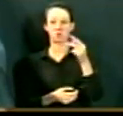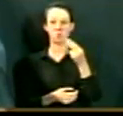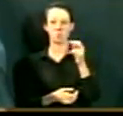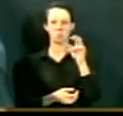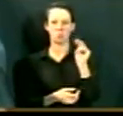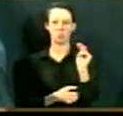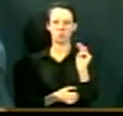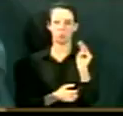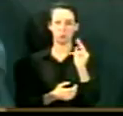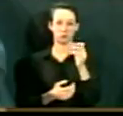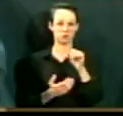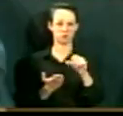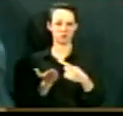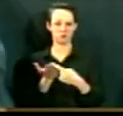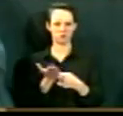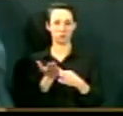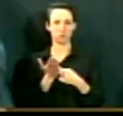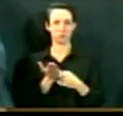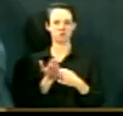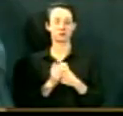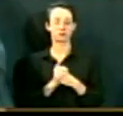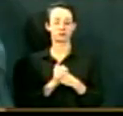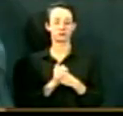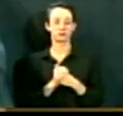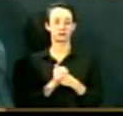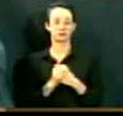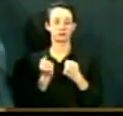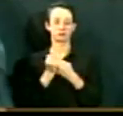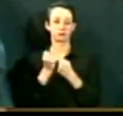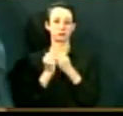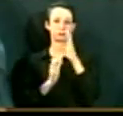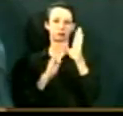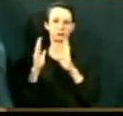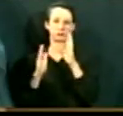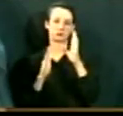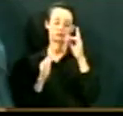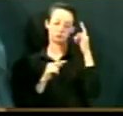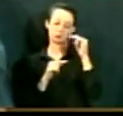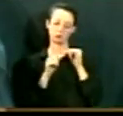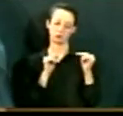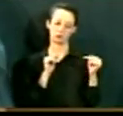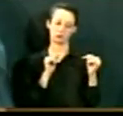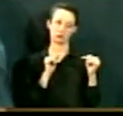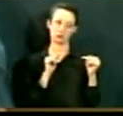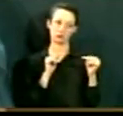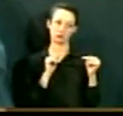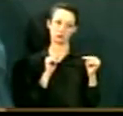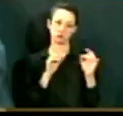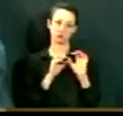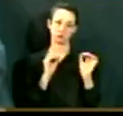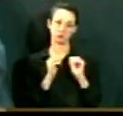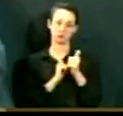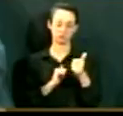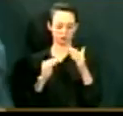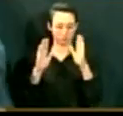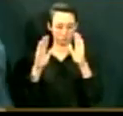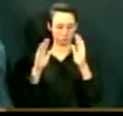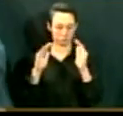Horn. Any discussion? All in favor say aye. Aye. All opposed? Motion